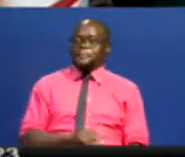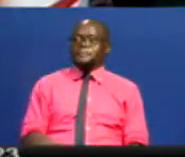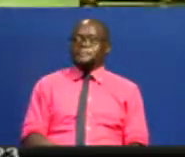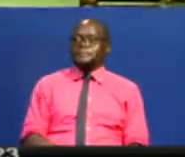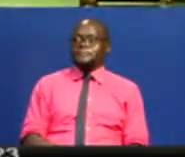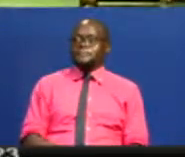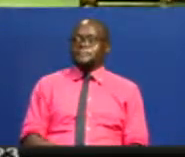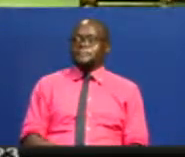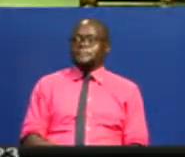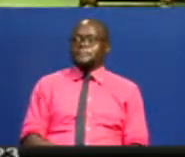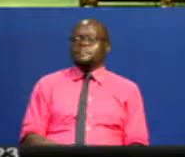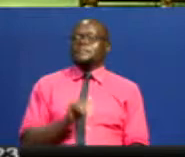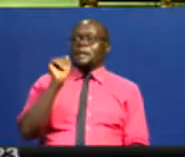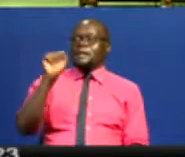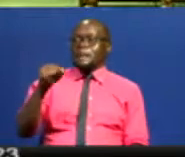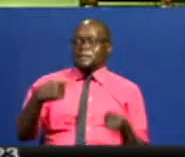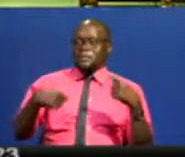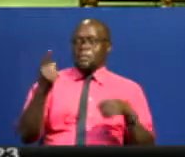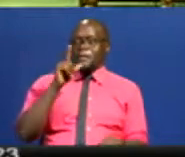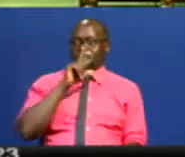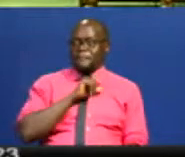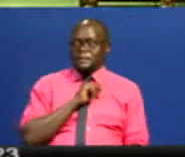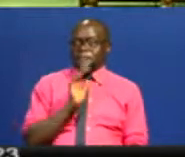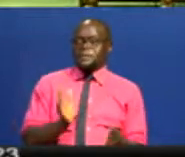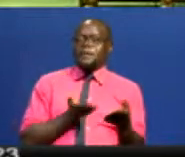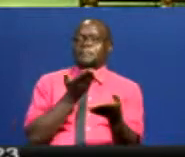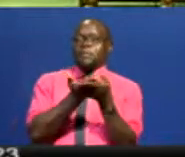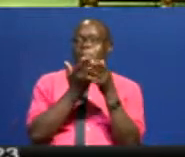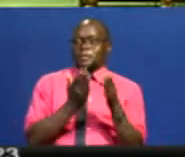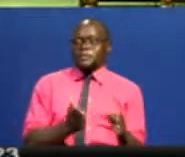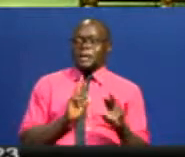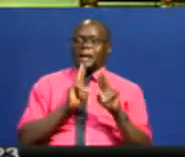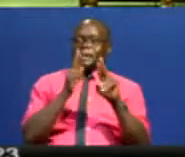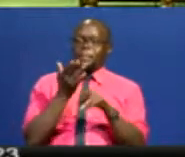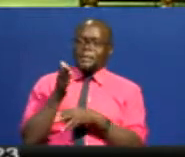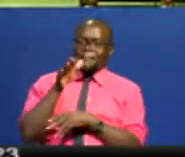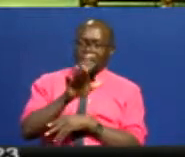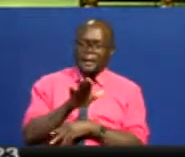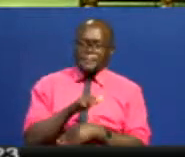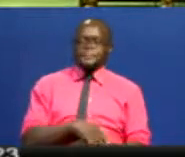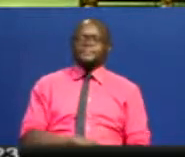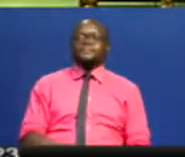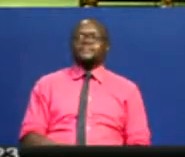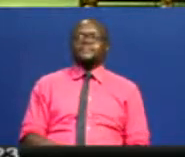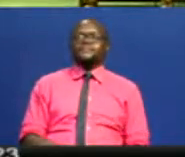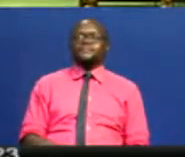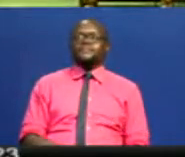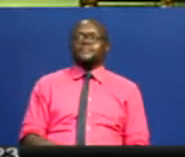nay? The ayes have it. The mover, you may proceed.